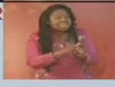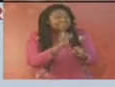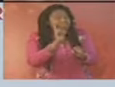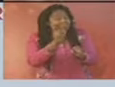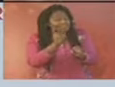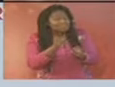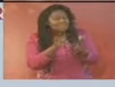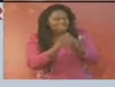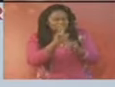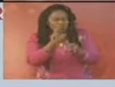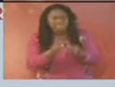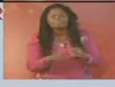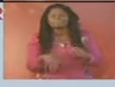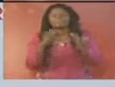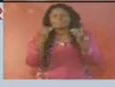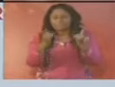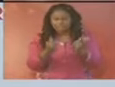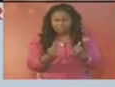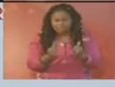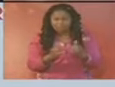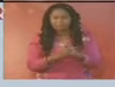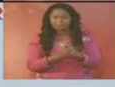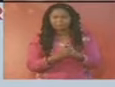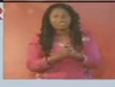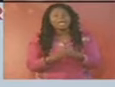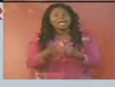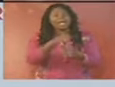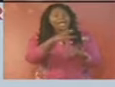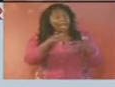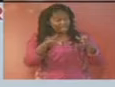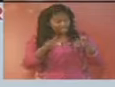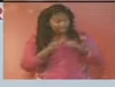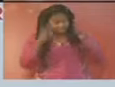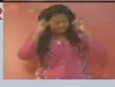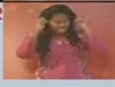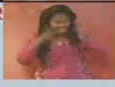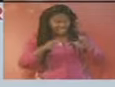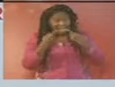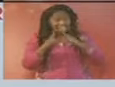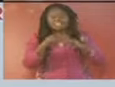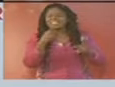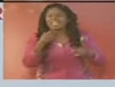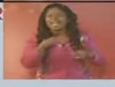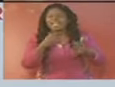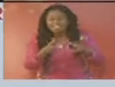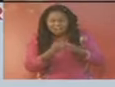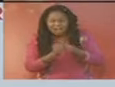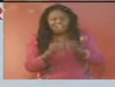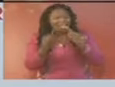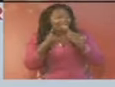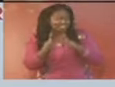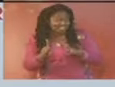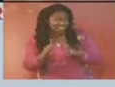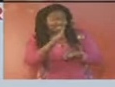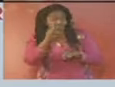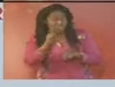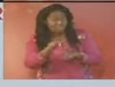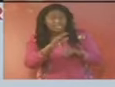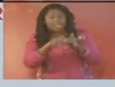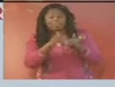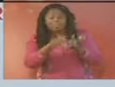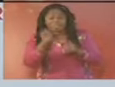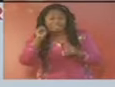the floors, and that is why there is some disruption, but services have been relocated. So that should answer your